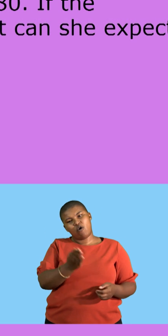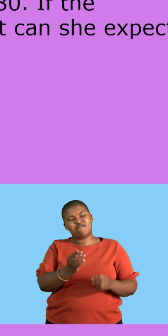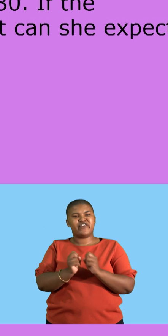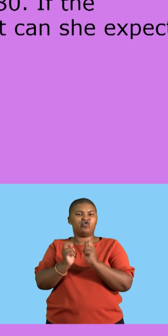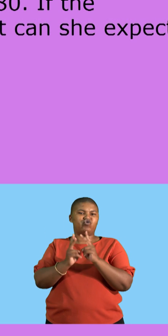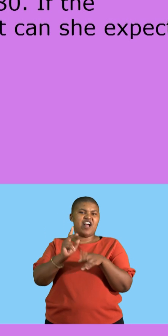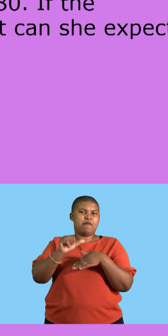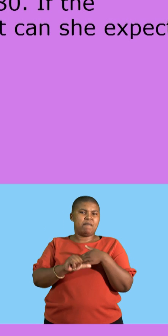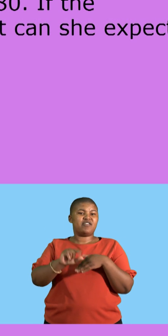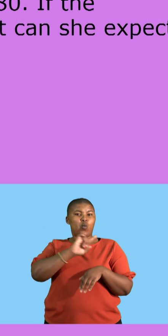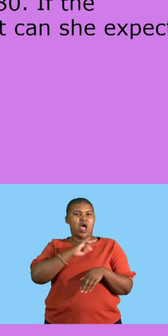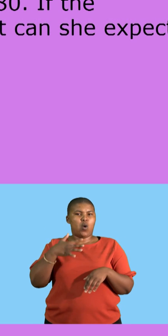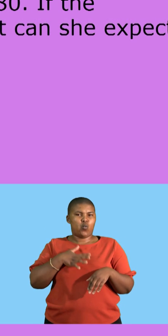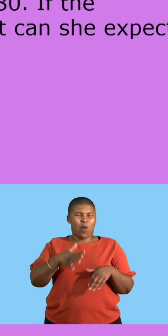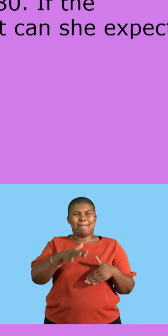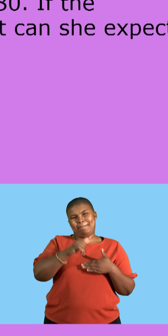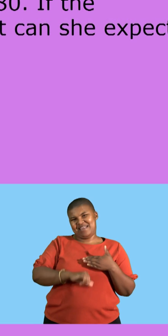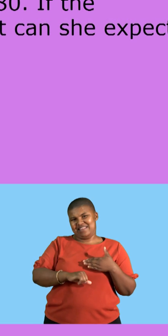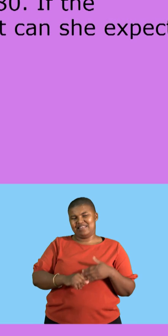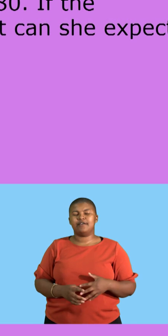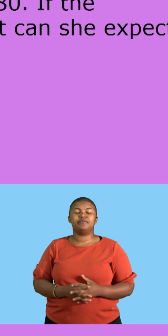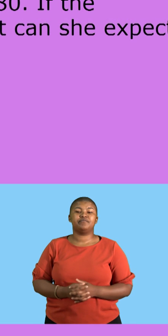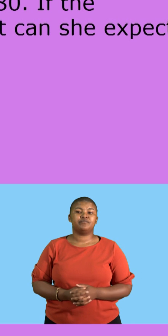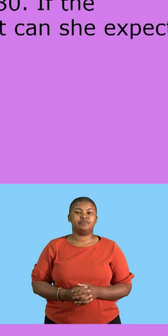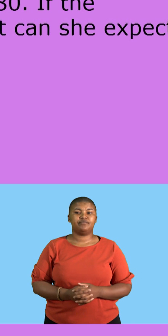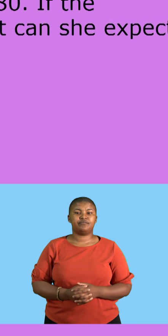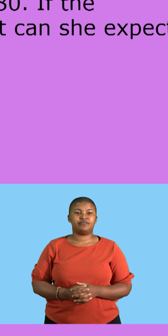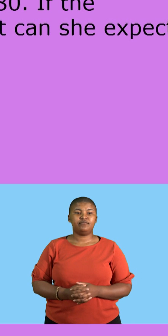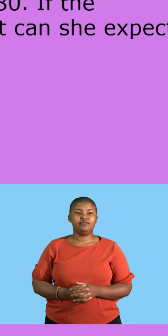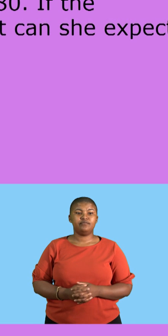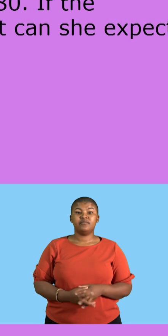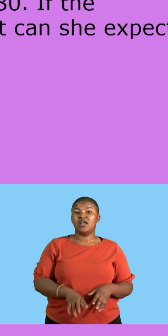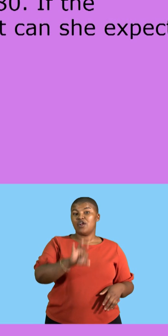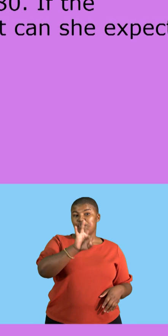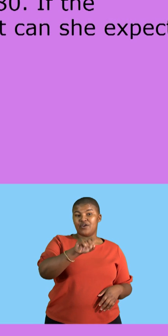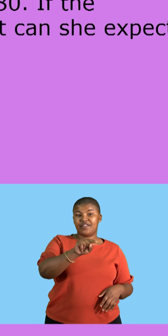we're only working with a month. So what's going to happen?